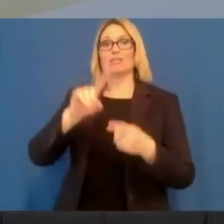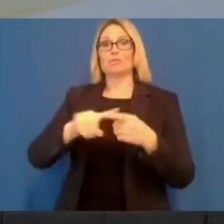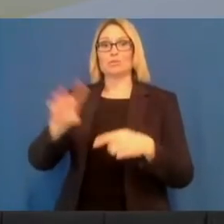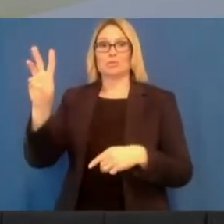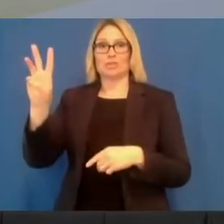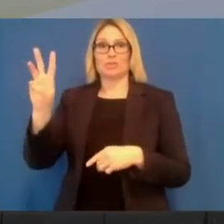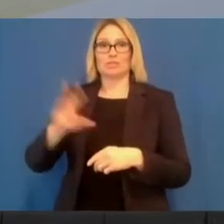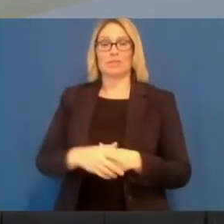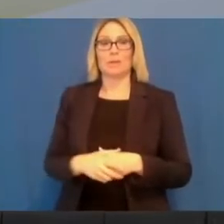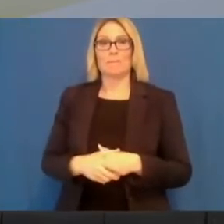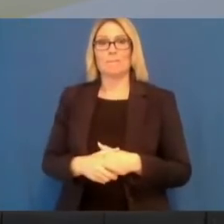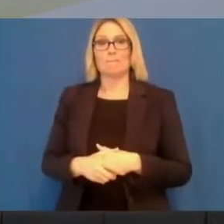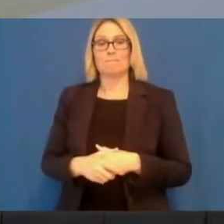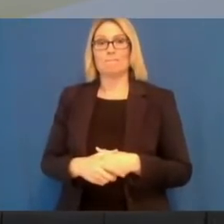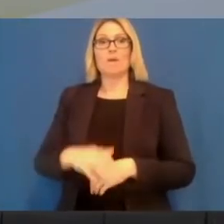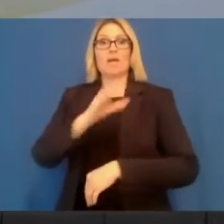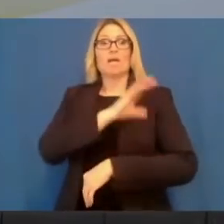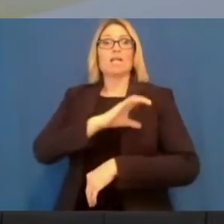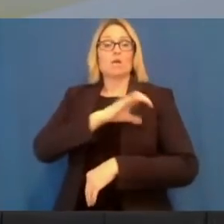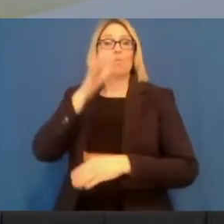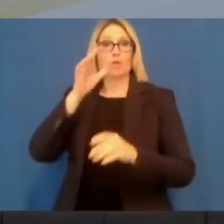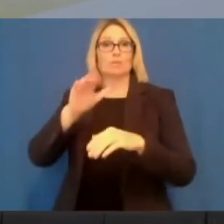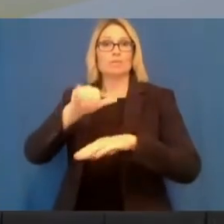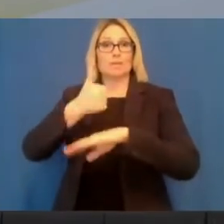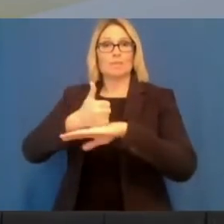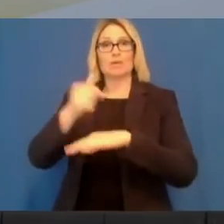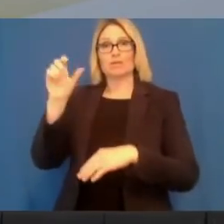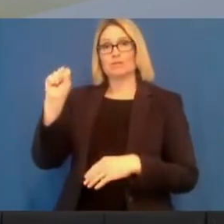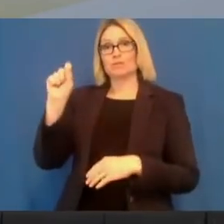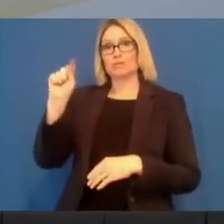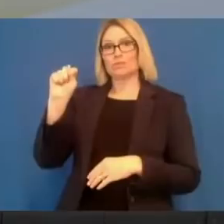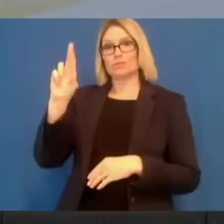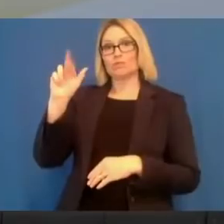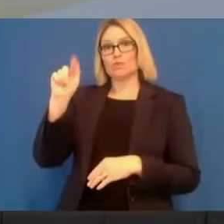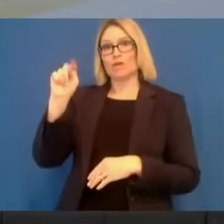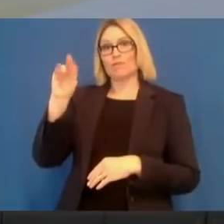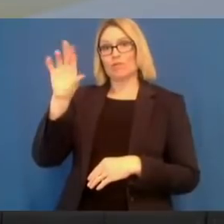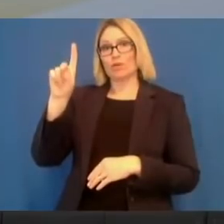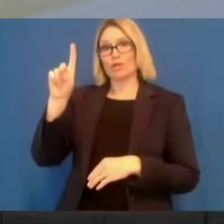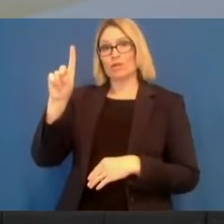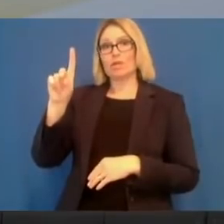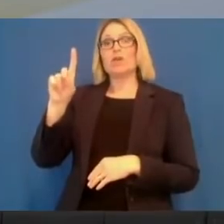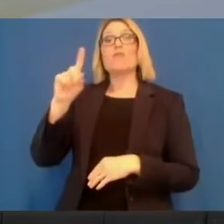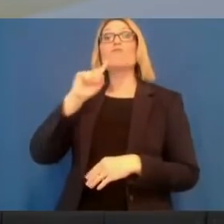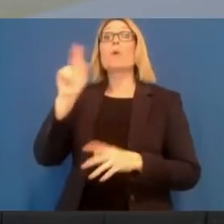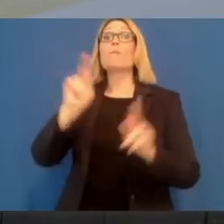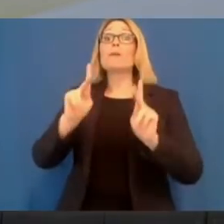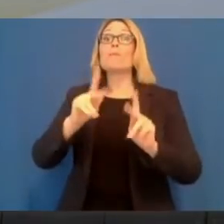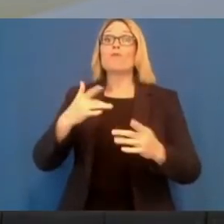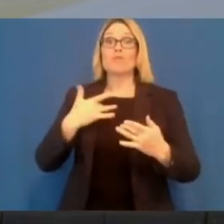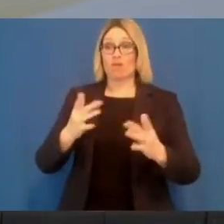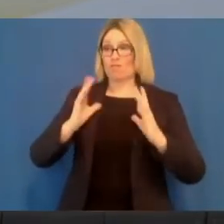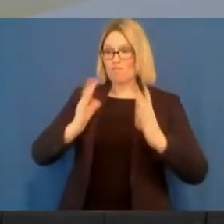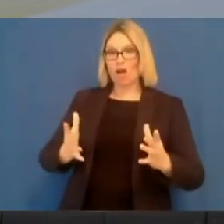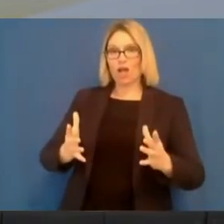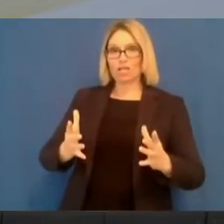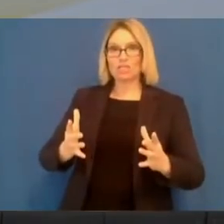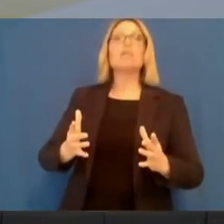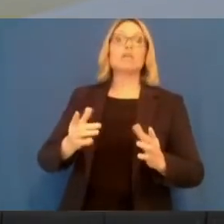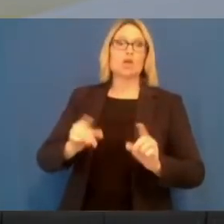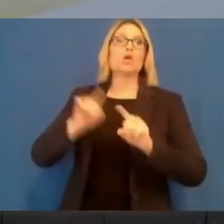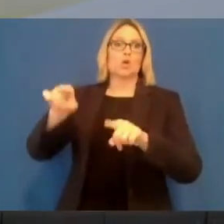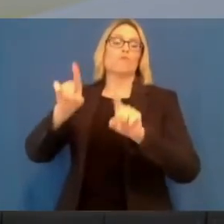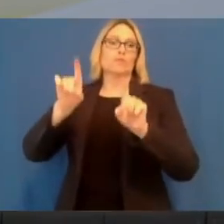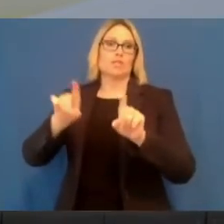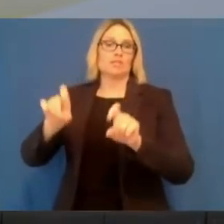p.m. A clinic will be set up at Stratford Town Hall, again, for asymptomatic individuals. And I'd